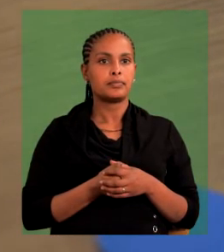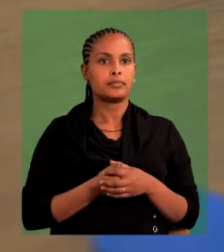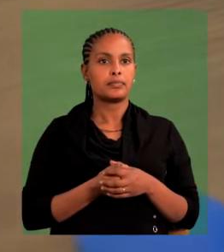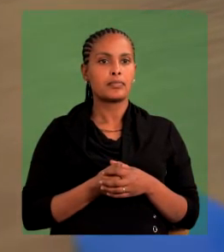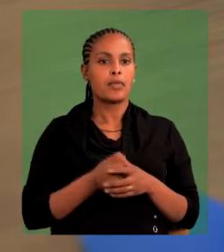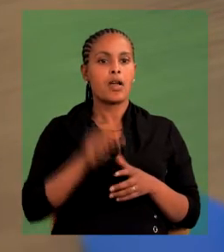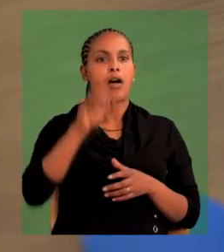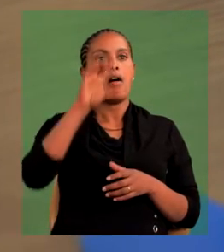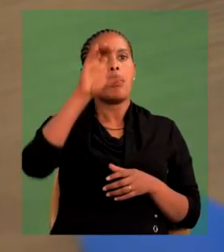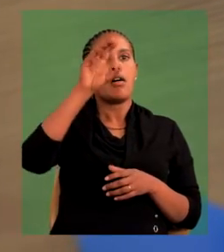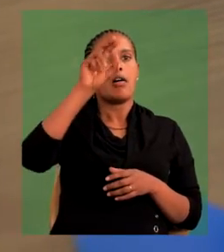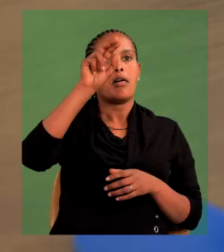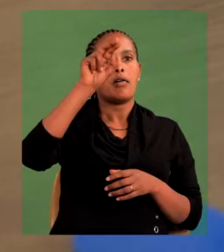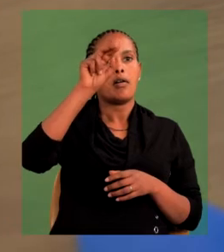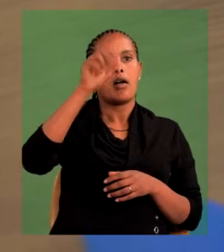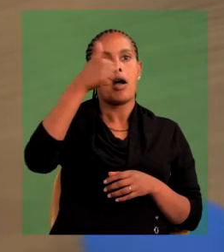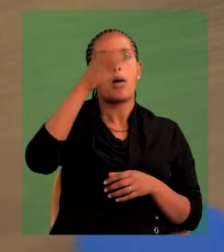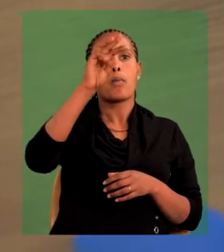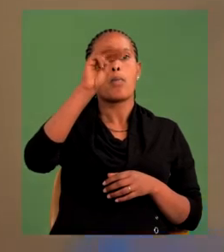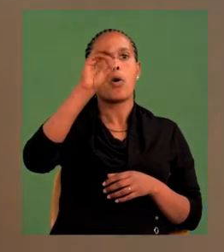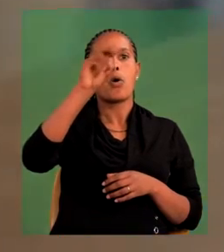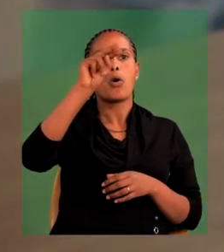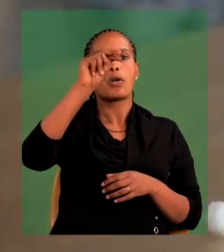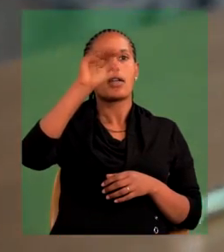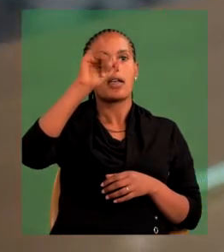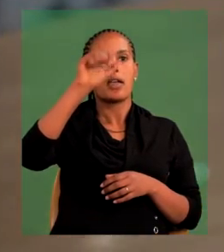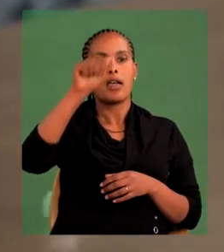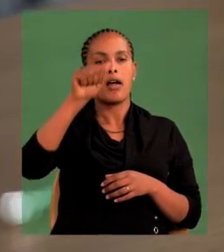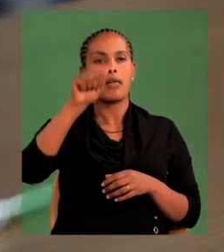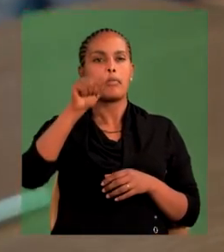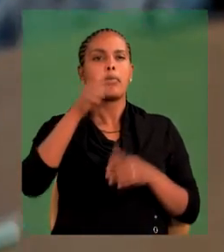Make ammonia. What's ammonia?